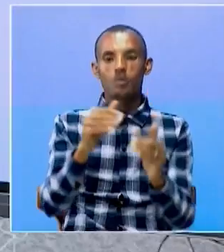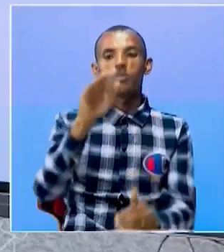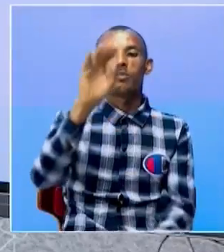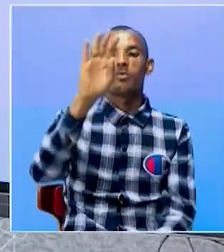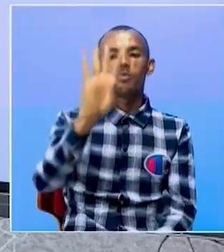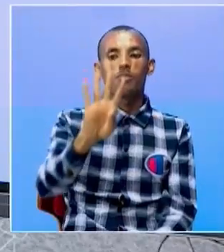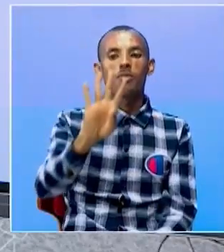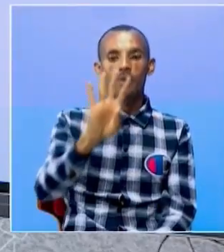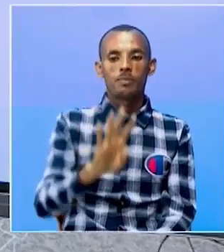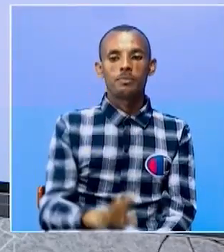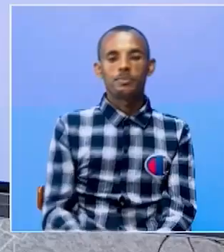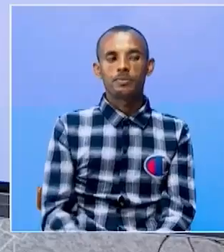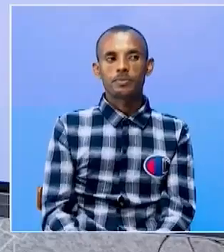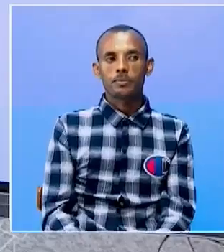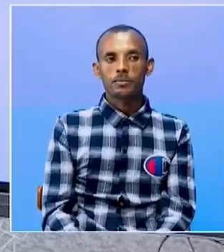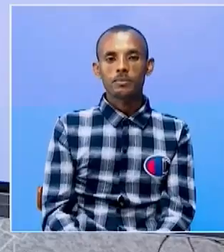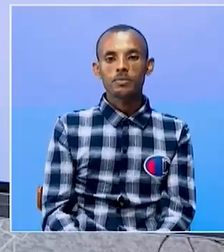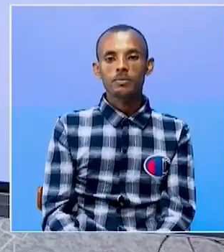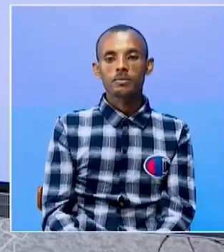is 4.